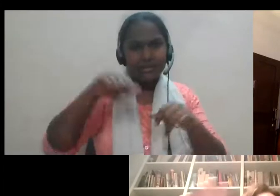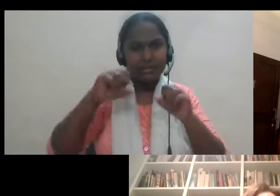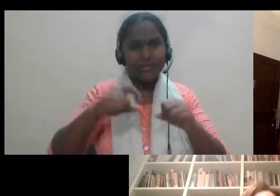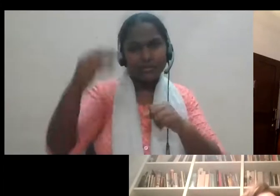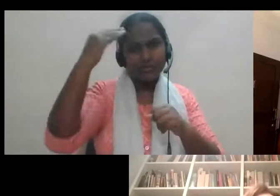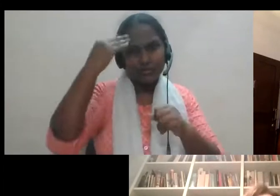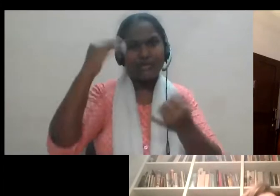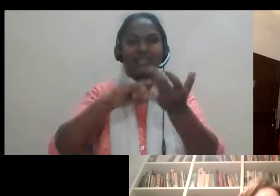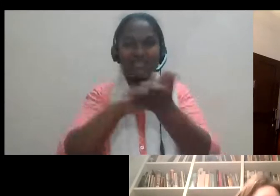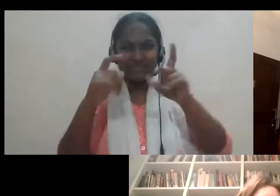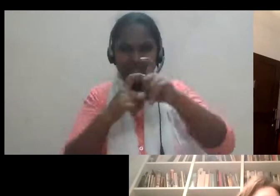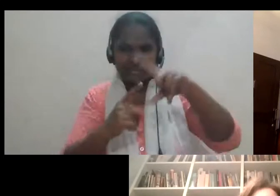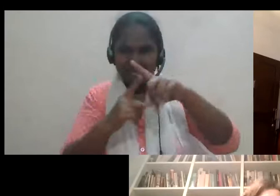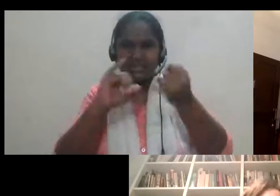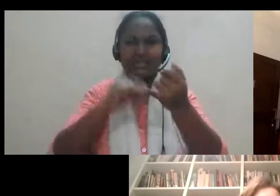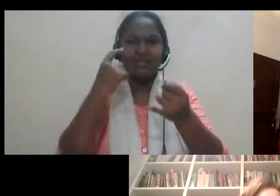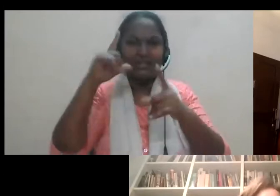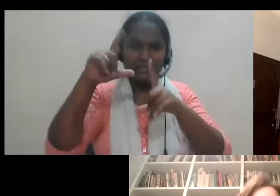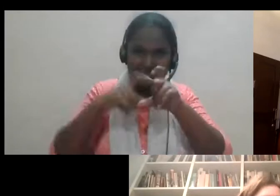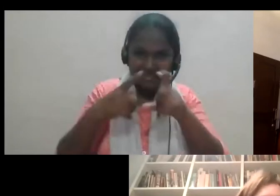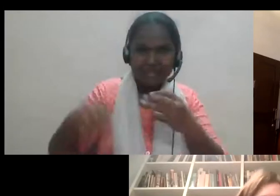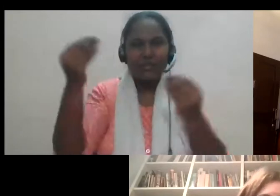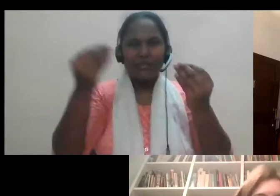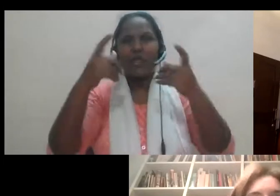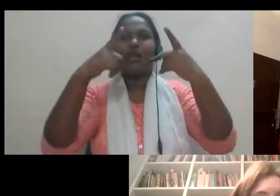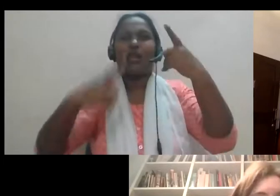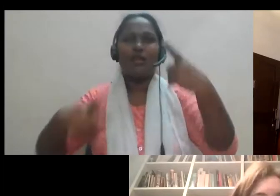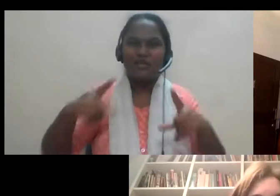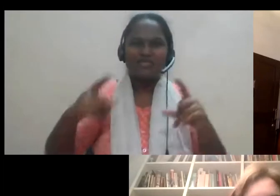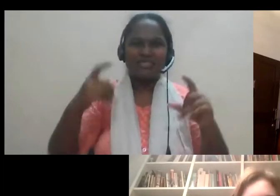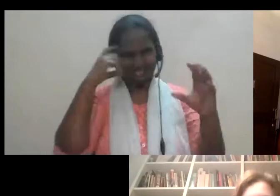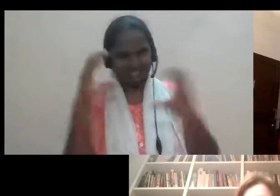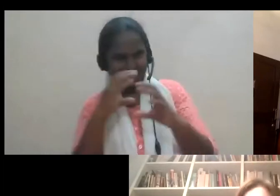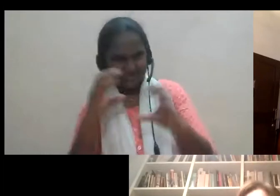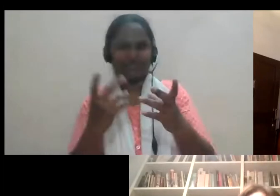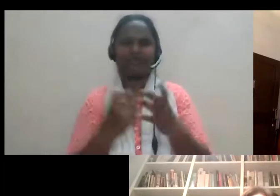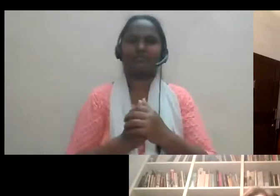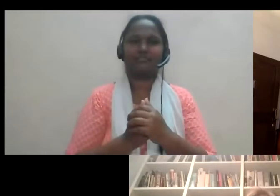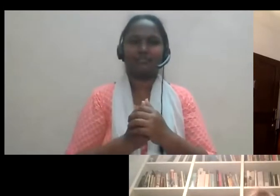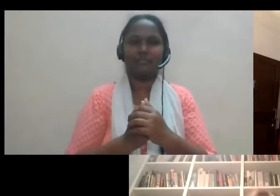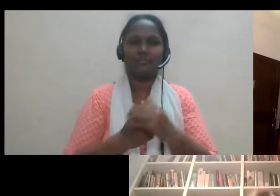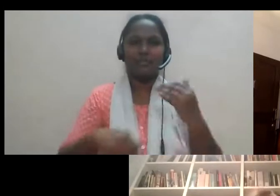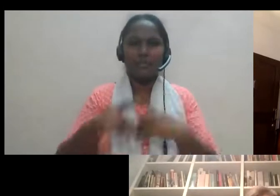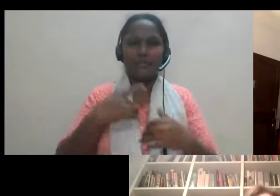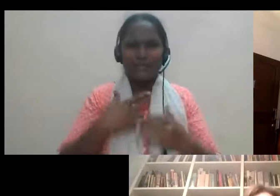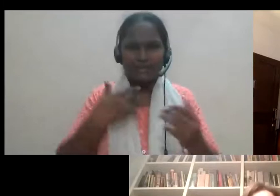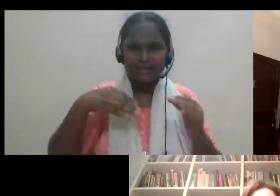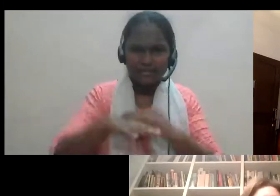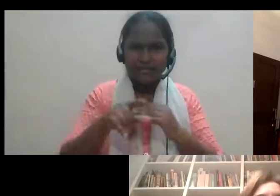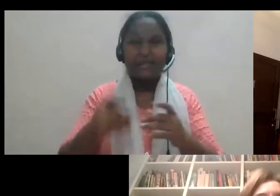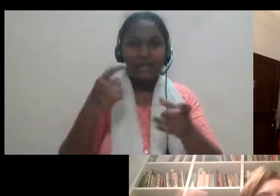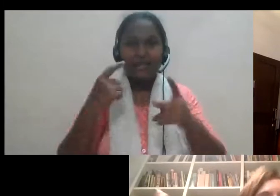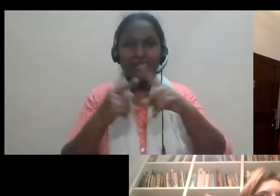know, a sheet of slides was not coherent, the artist was a bit lost or confused or something. And when I arrived to Argentina,